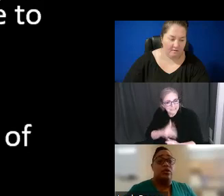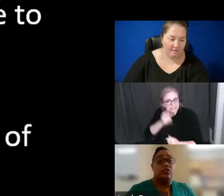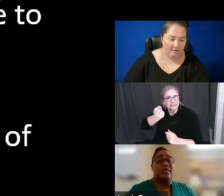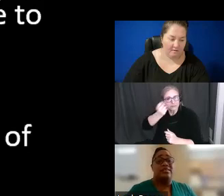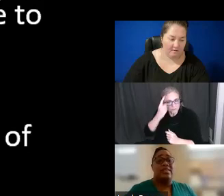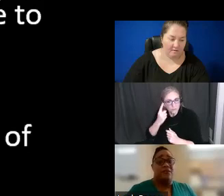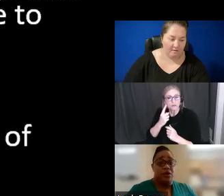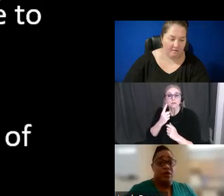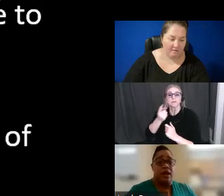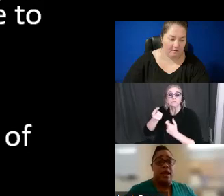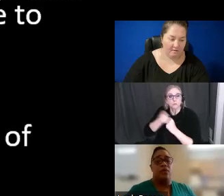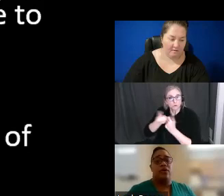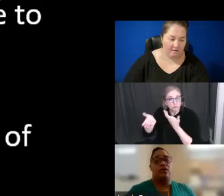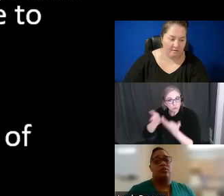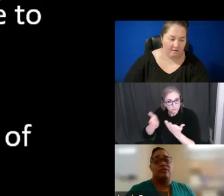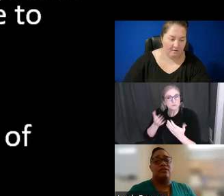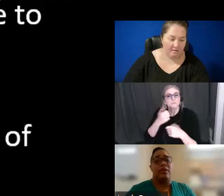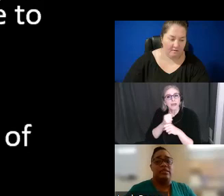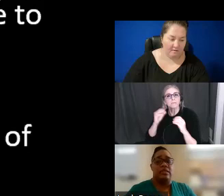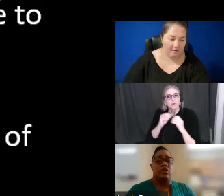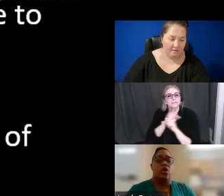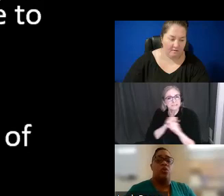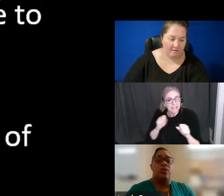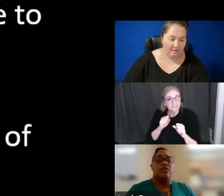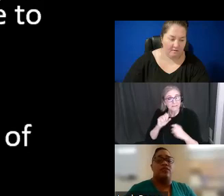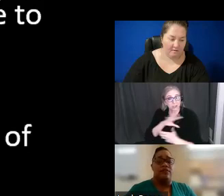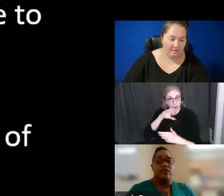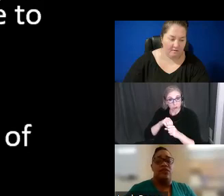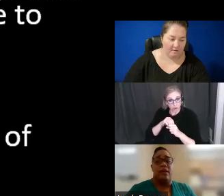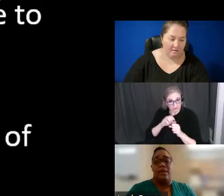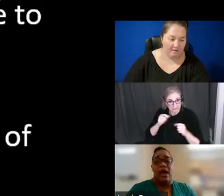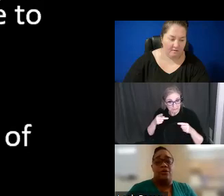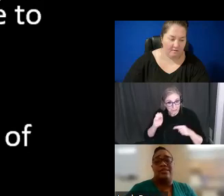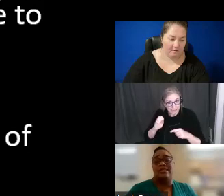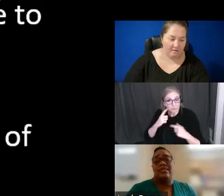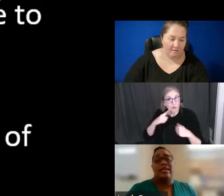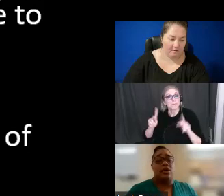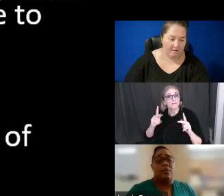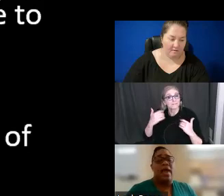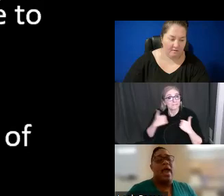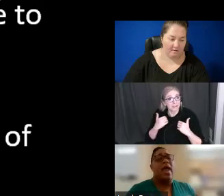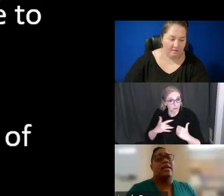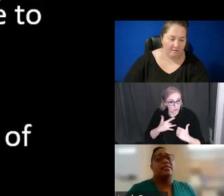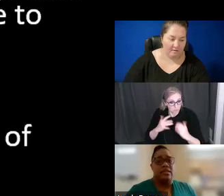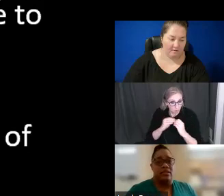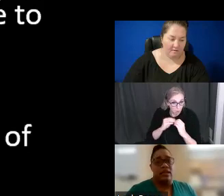work towards creating safer and more inclusive spaces where survivors feel empowered to seek help and seek